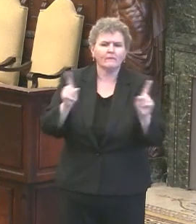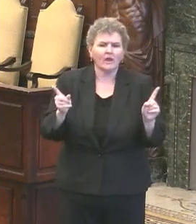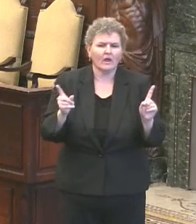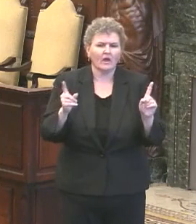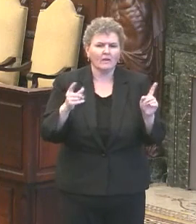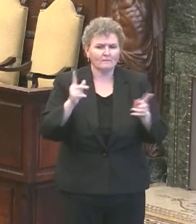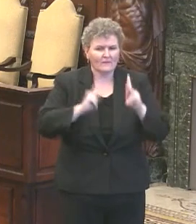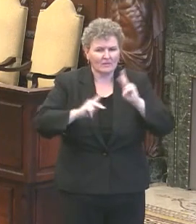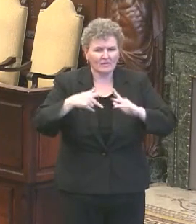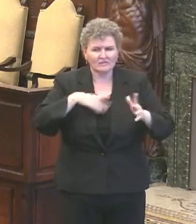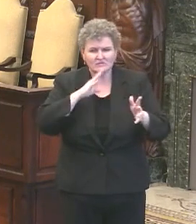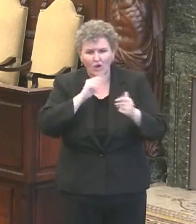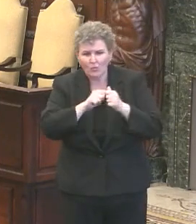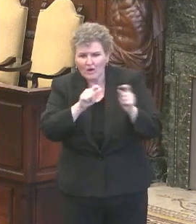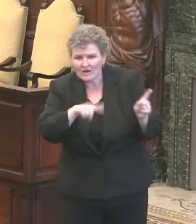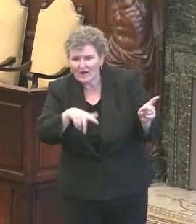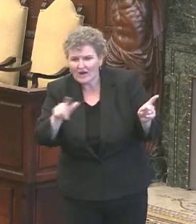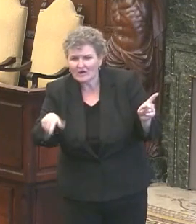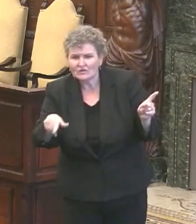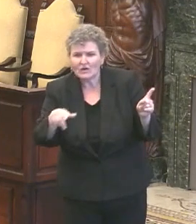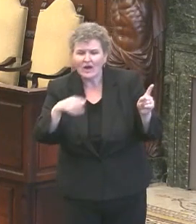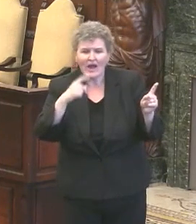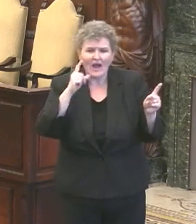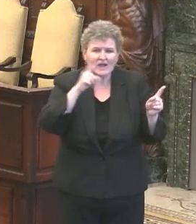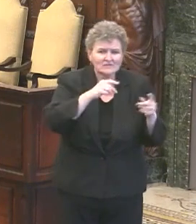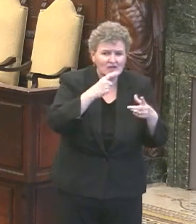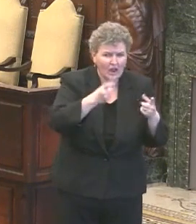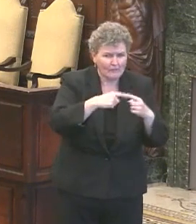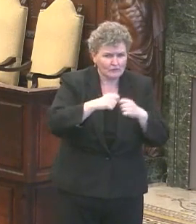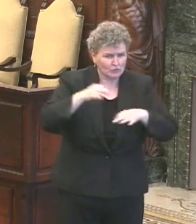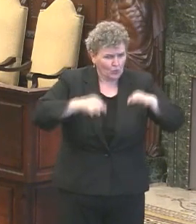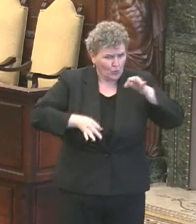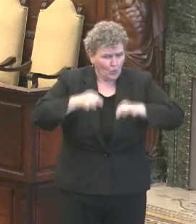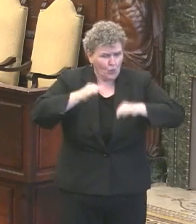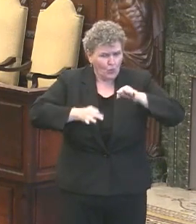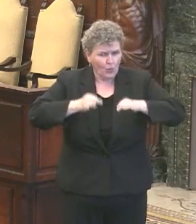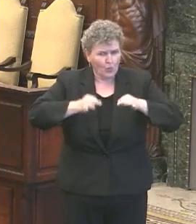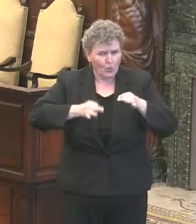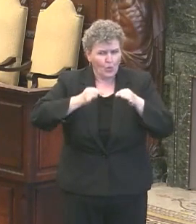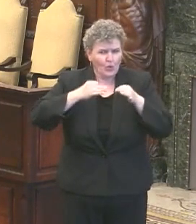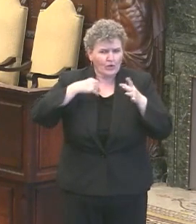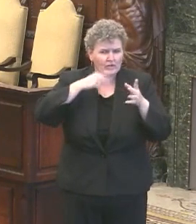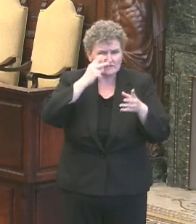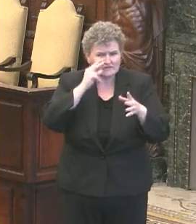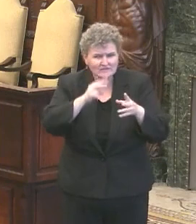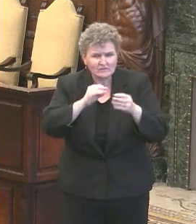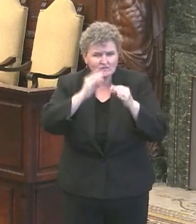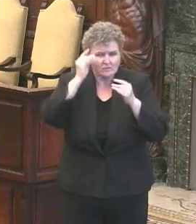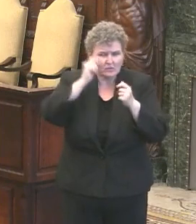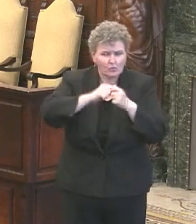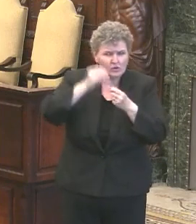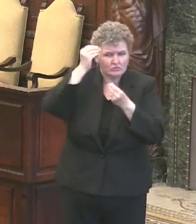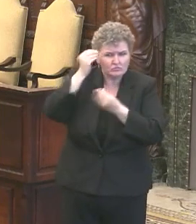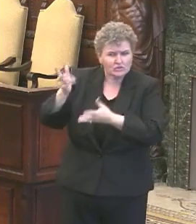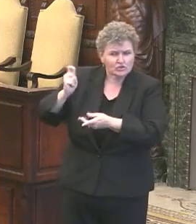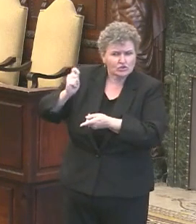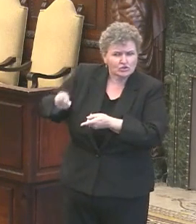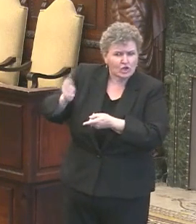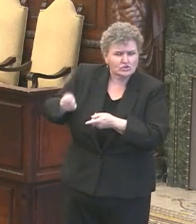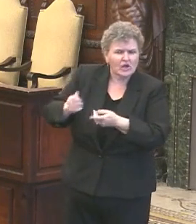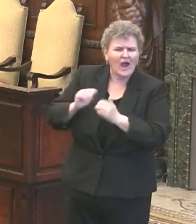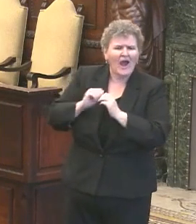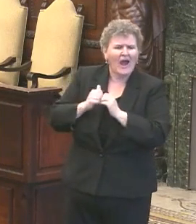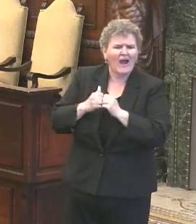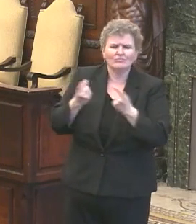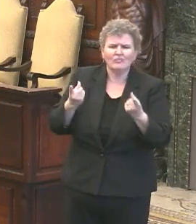to your landlord and get the landlord to come to the court, and the landlord has to fill out the information, or do they just fill out paperwork? And